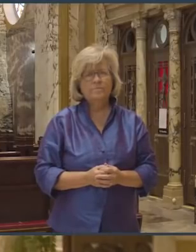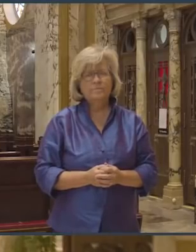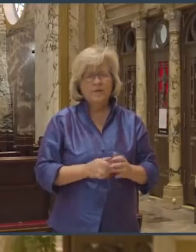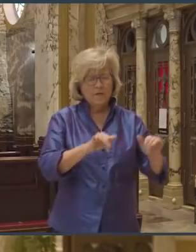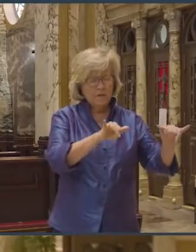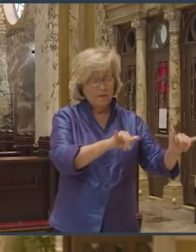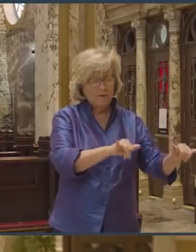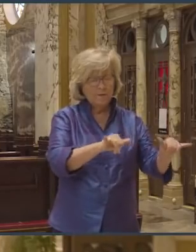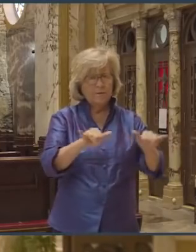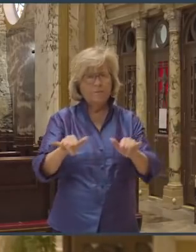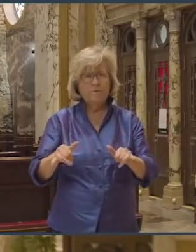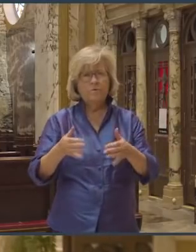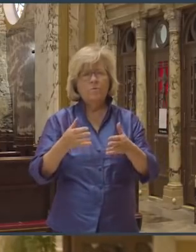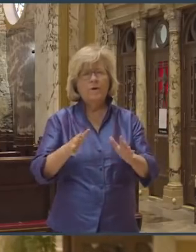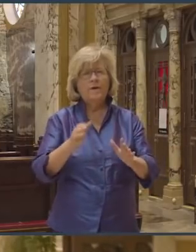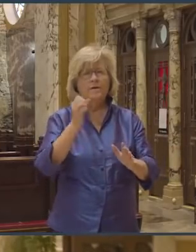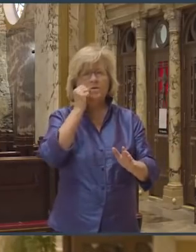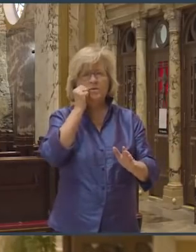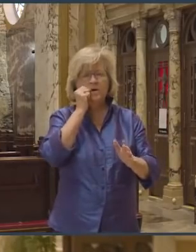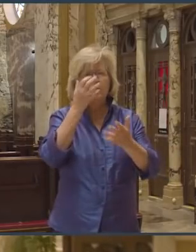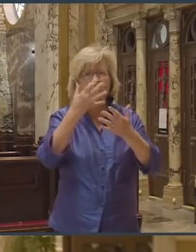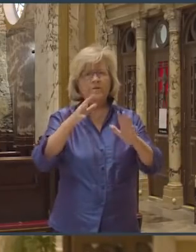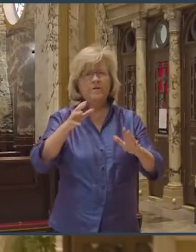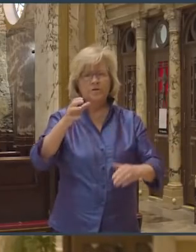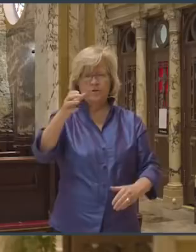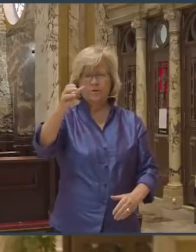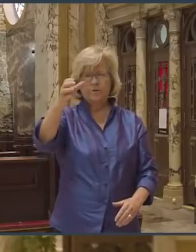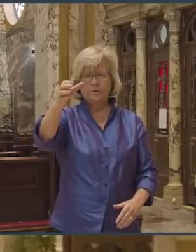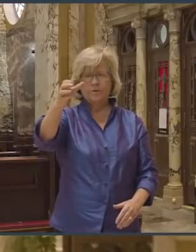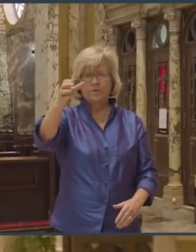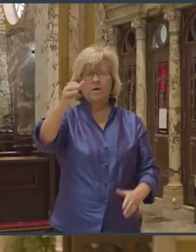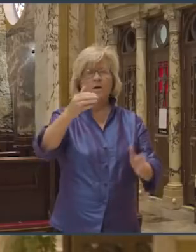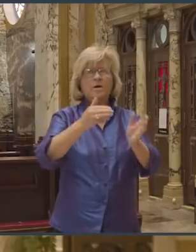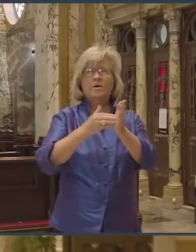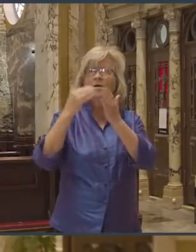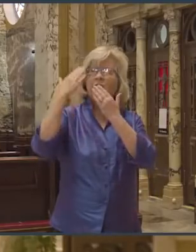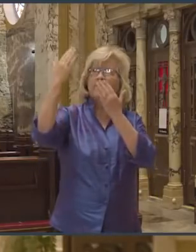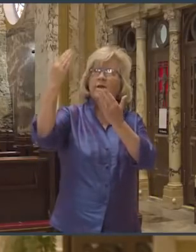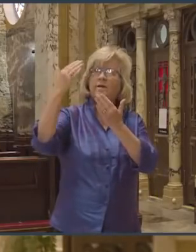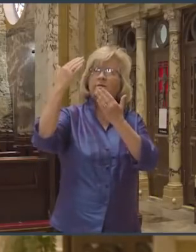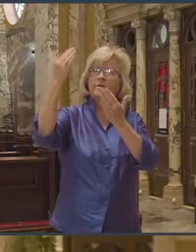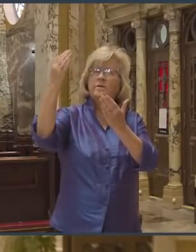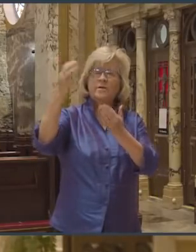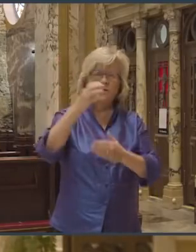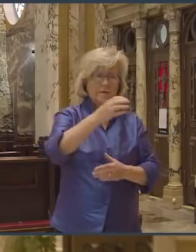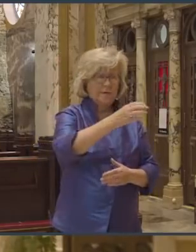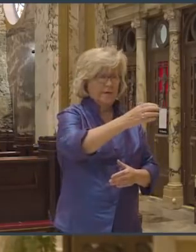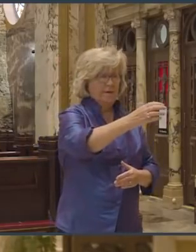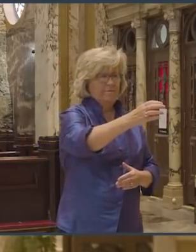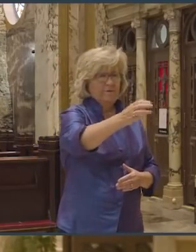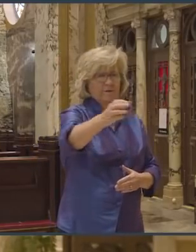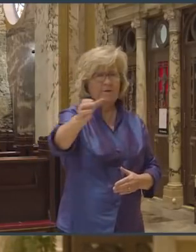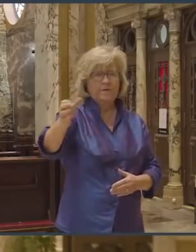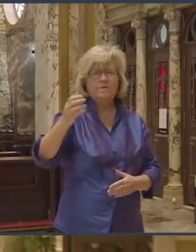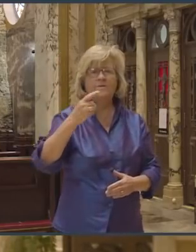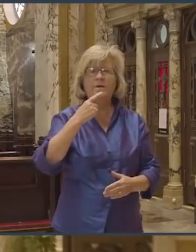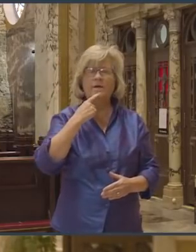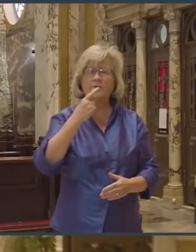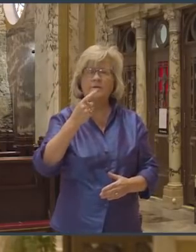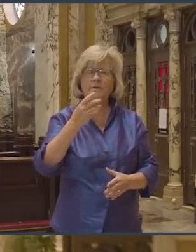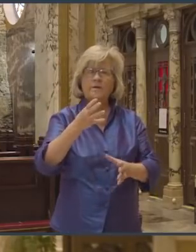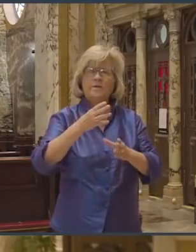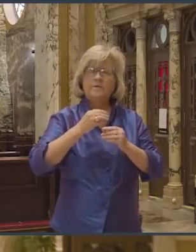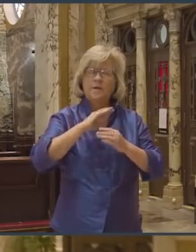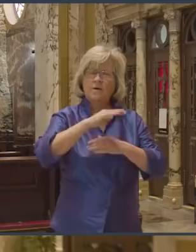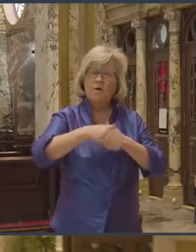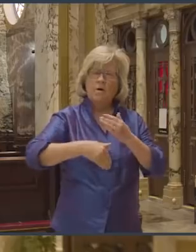In a similar way, when supper was ended, he took the chalice and, once more giving thanks, he gave it to his disciples, saying, Take